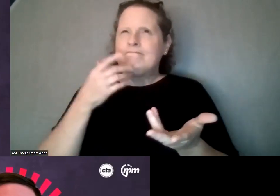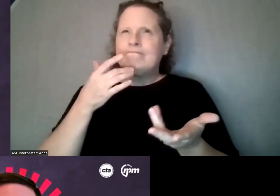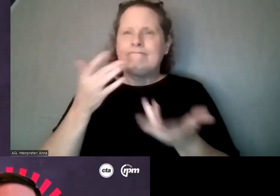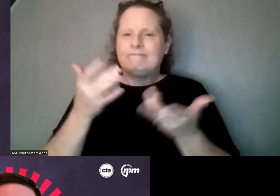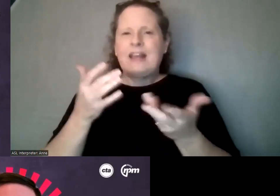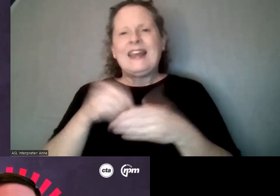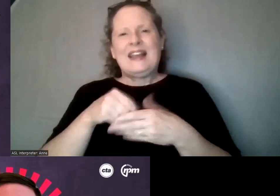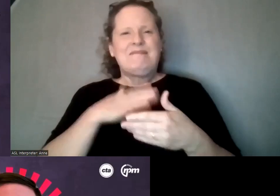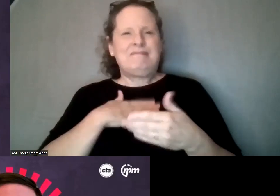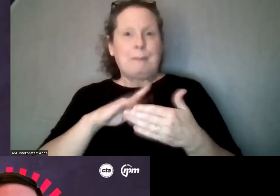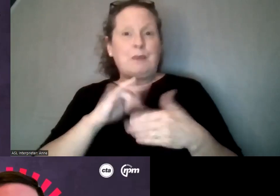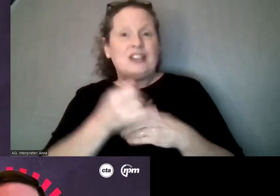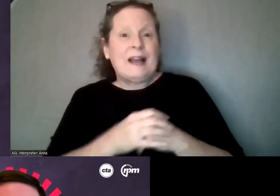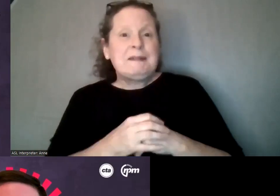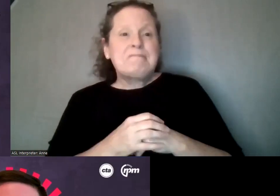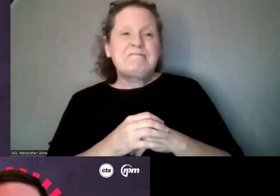project.